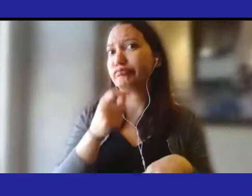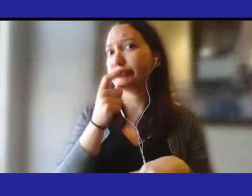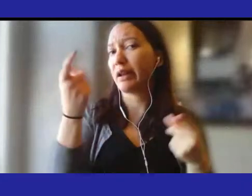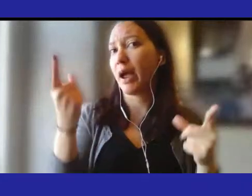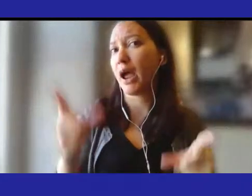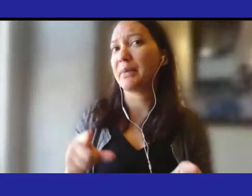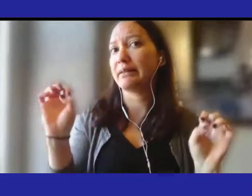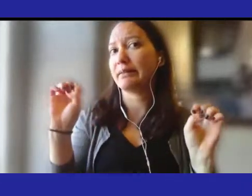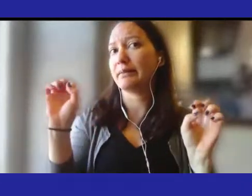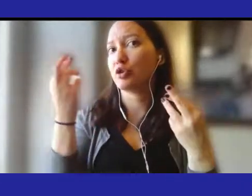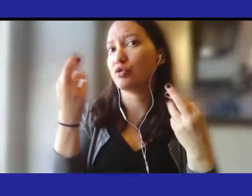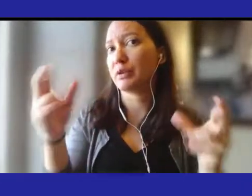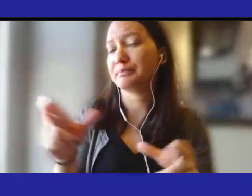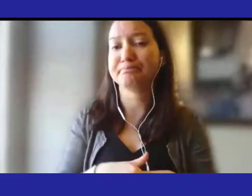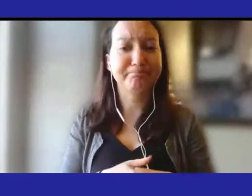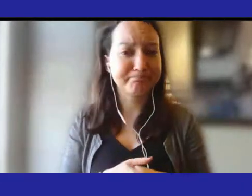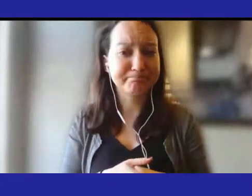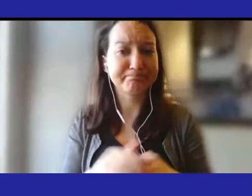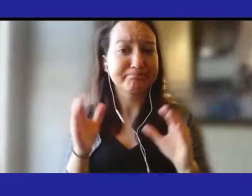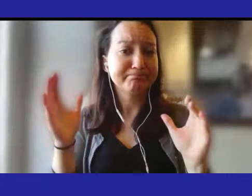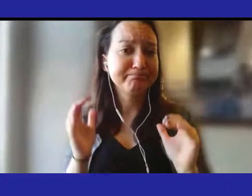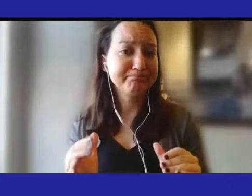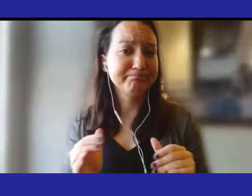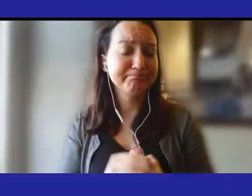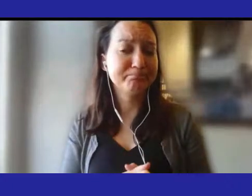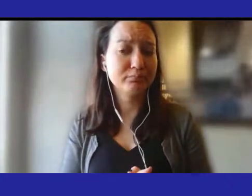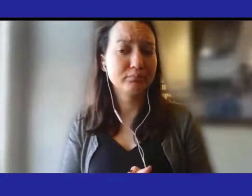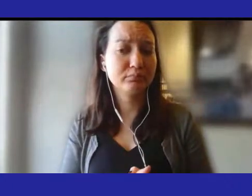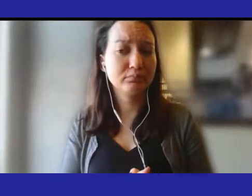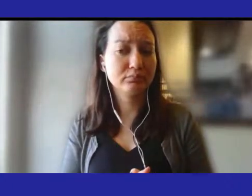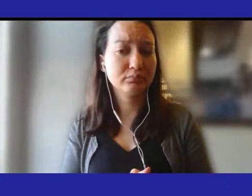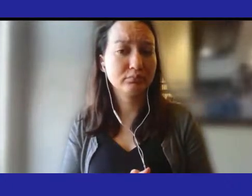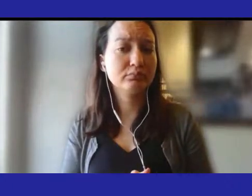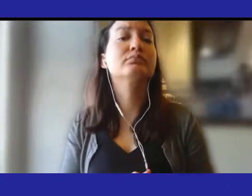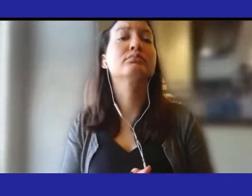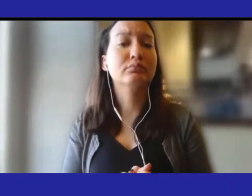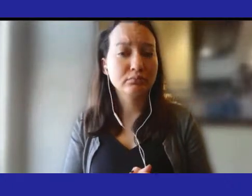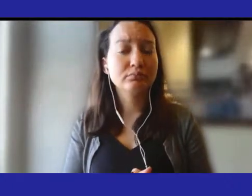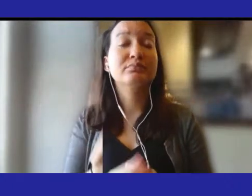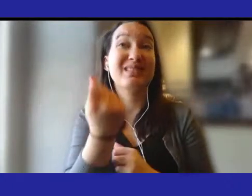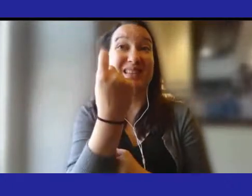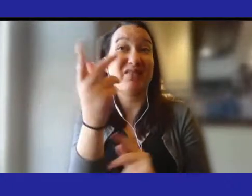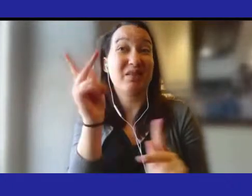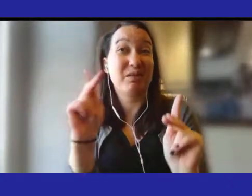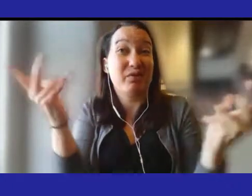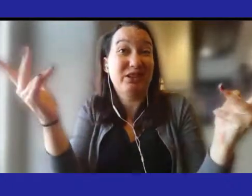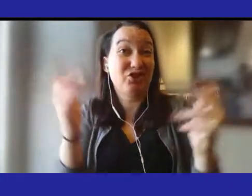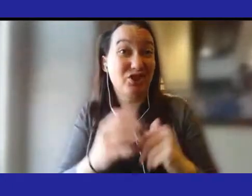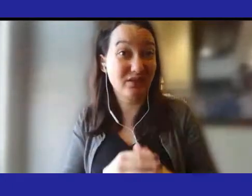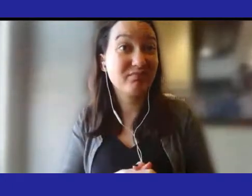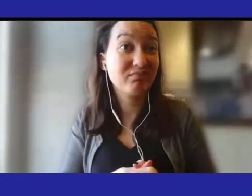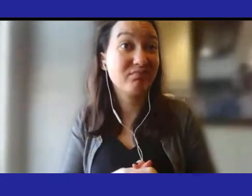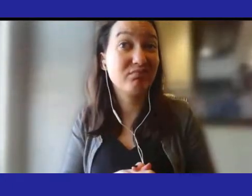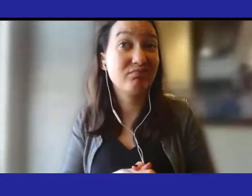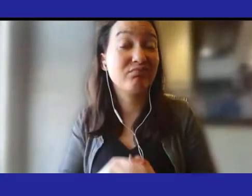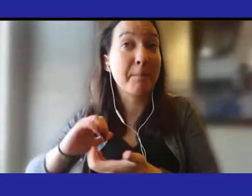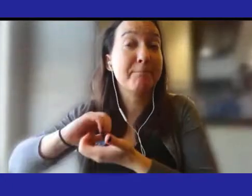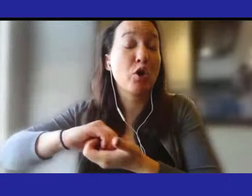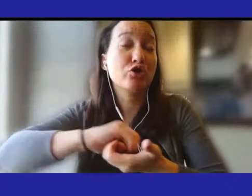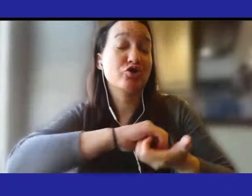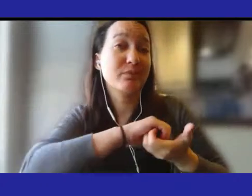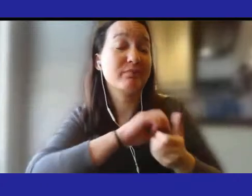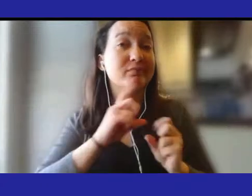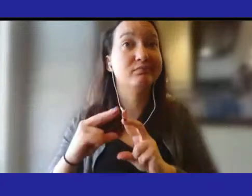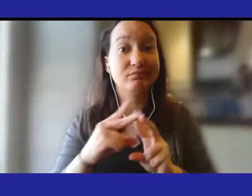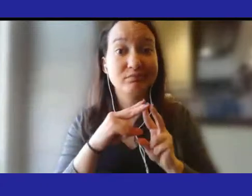ED. Next slide. And so we do this with 11 people. And we do this with partnerships. And we do